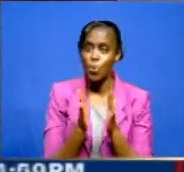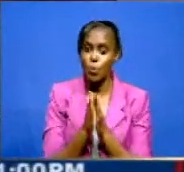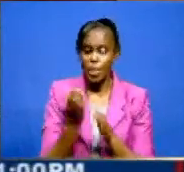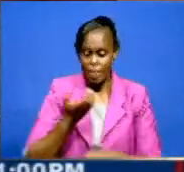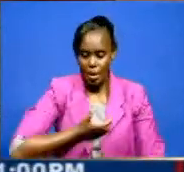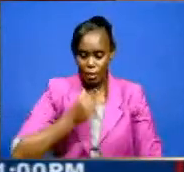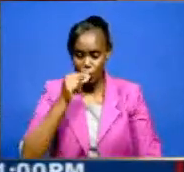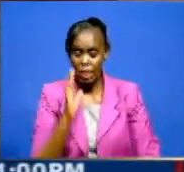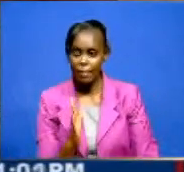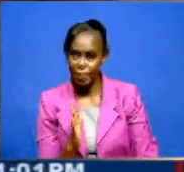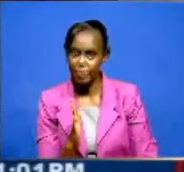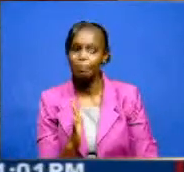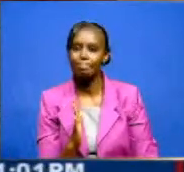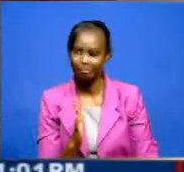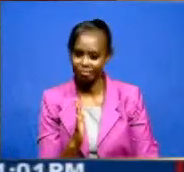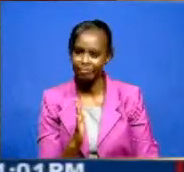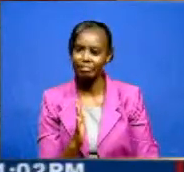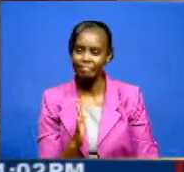of Governors